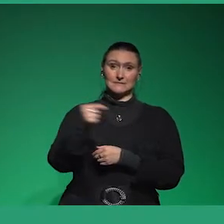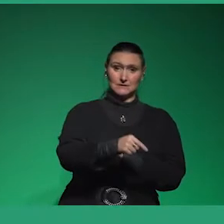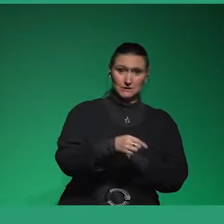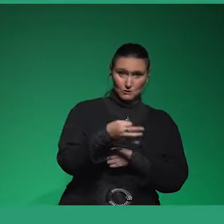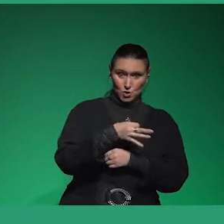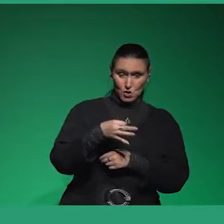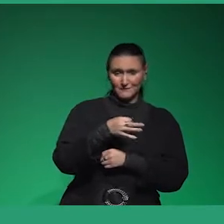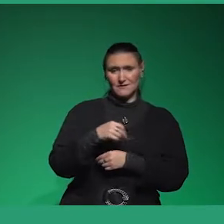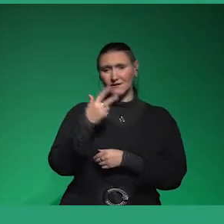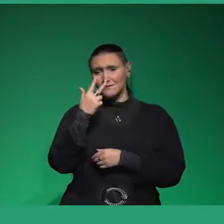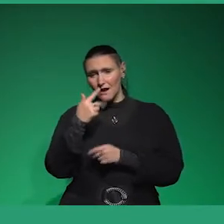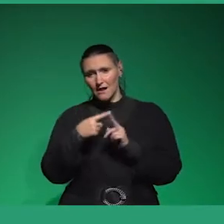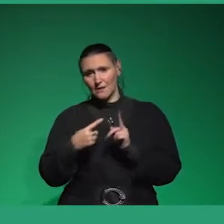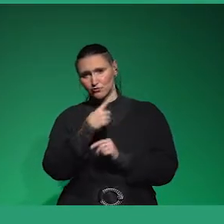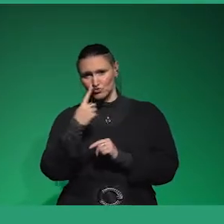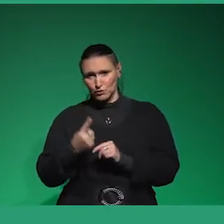canoe.